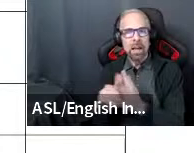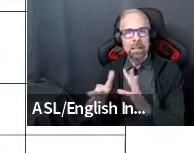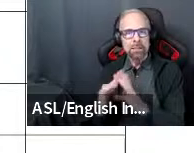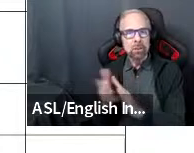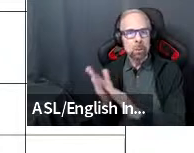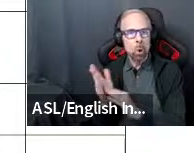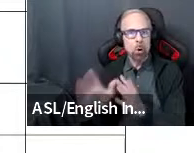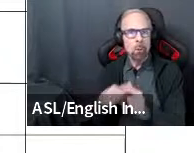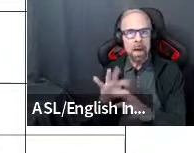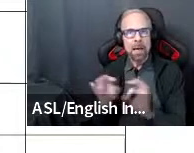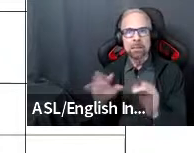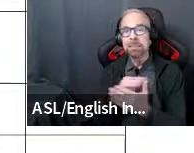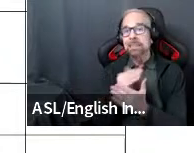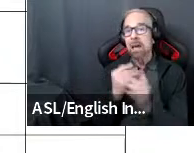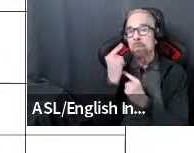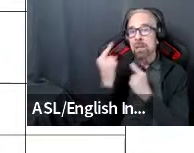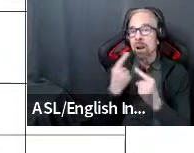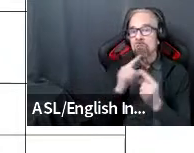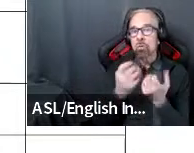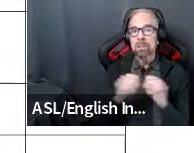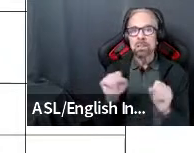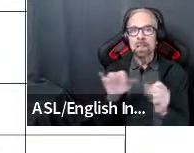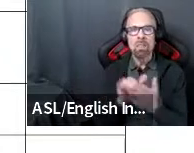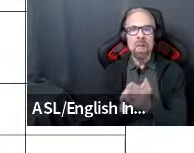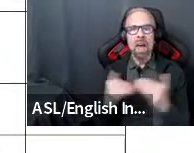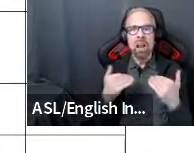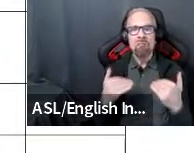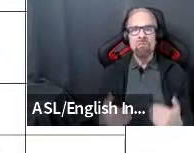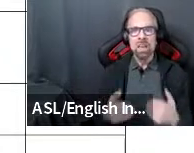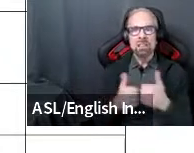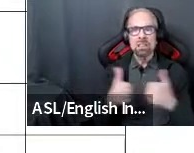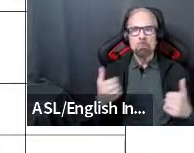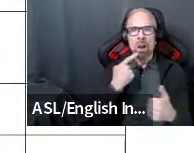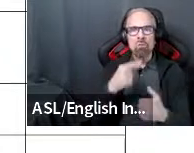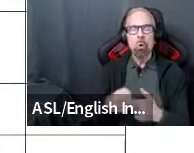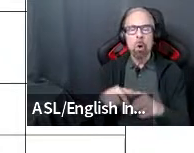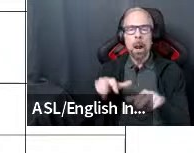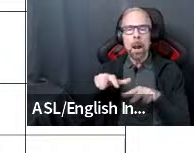the considerations for safety, that physical separation for the bike paths, and for the